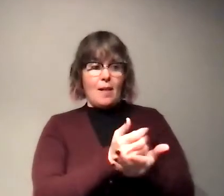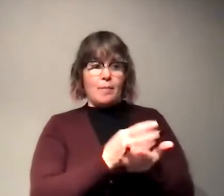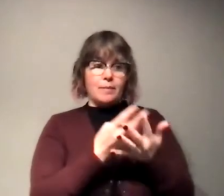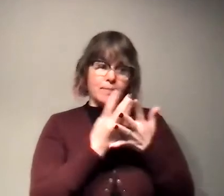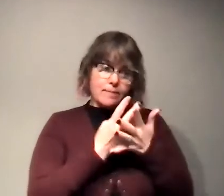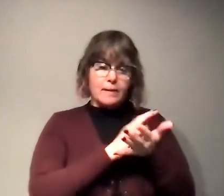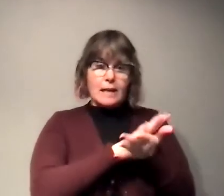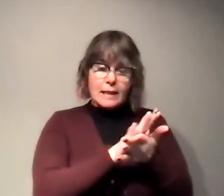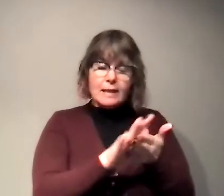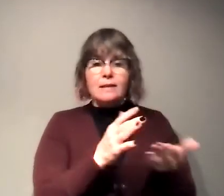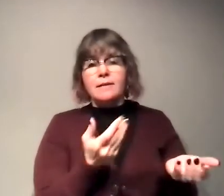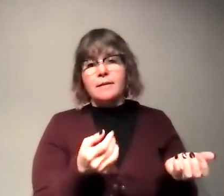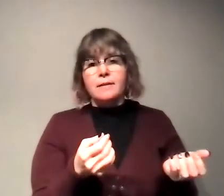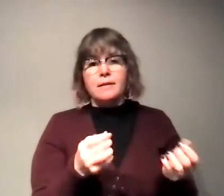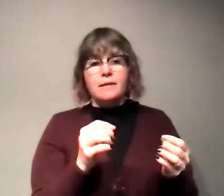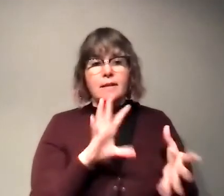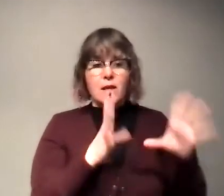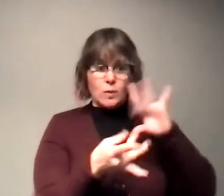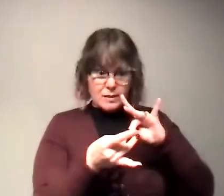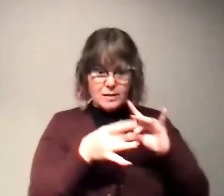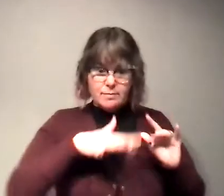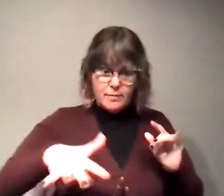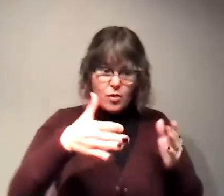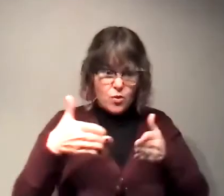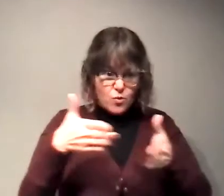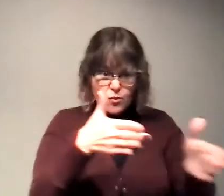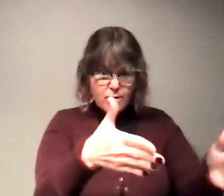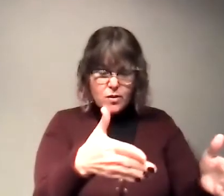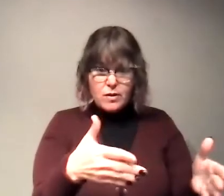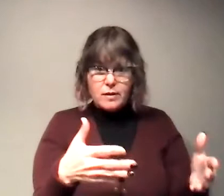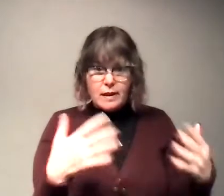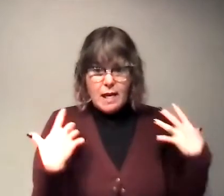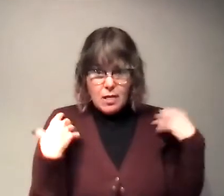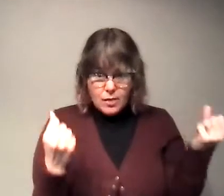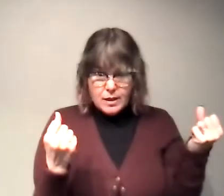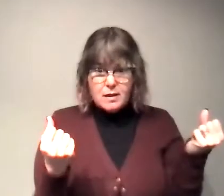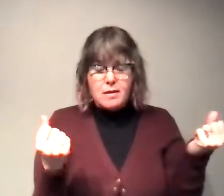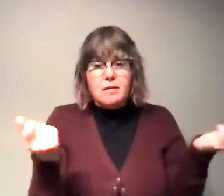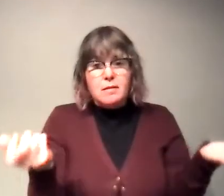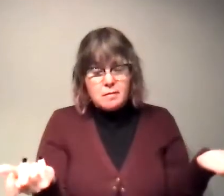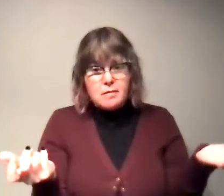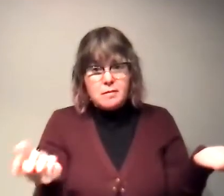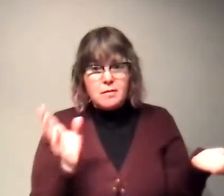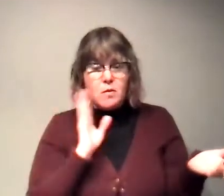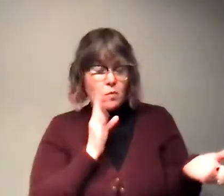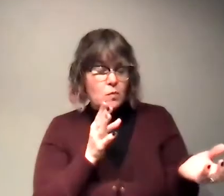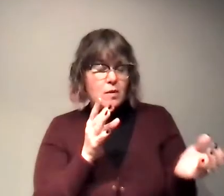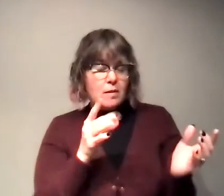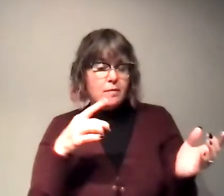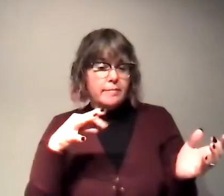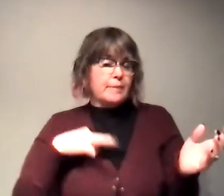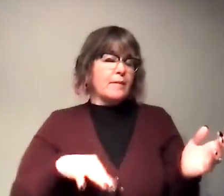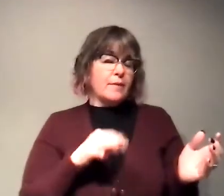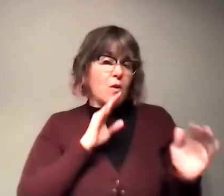if the ecosystem in the river is in a healthier situation, then it's going to be healthier going into the